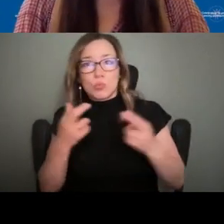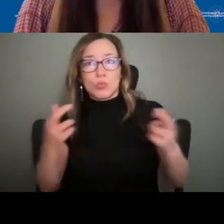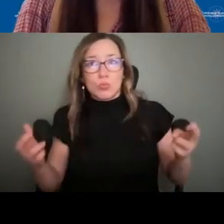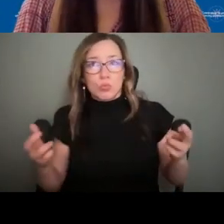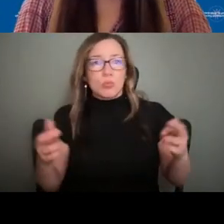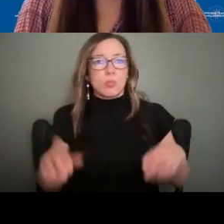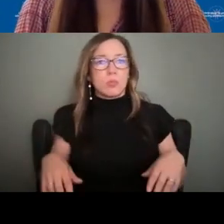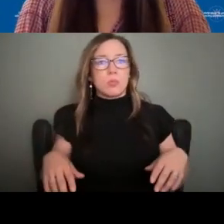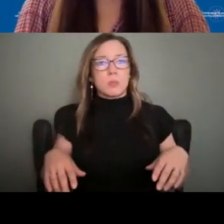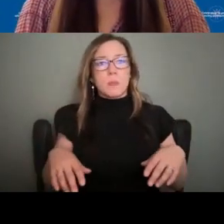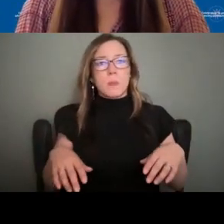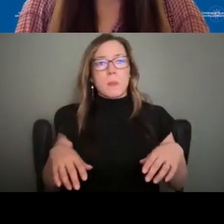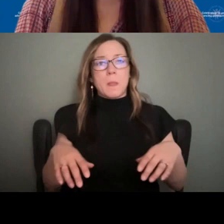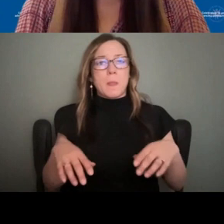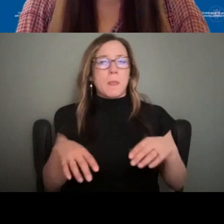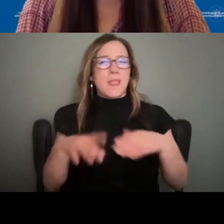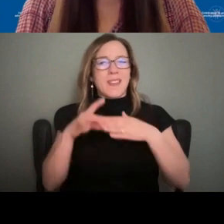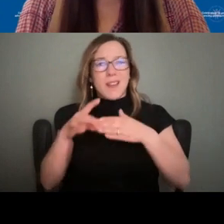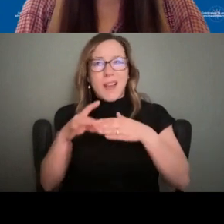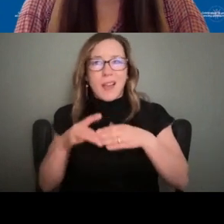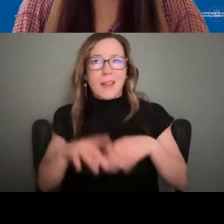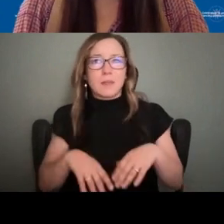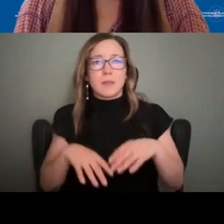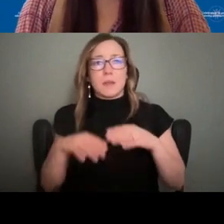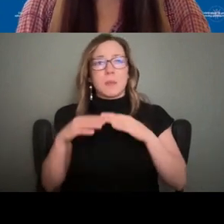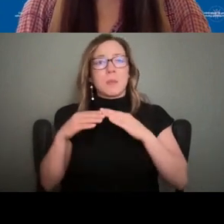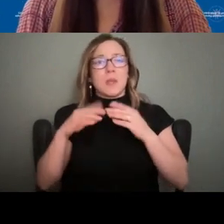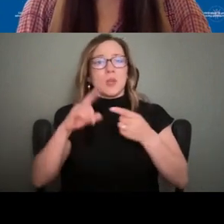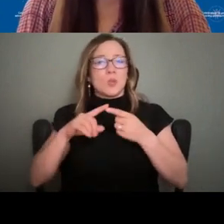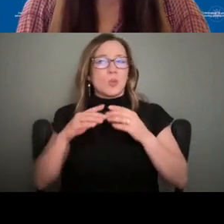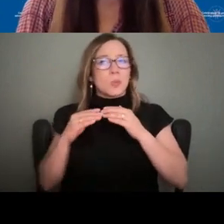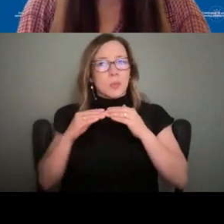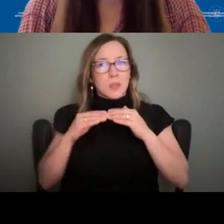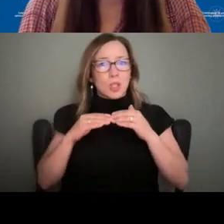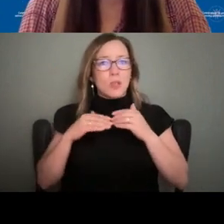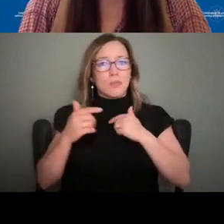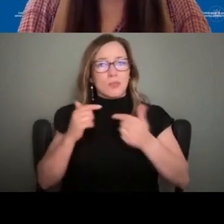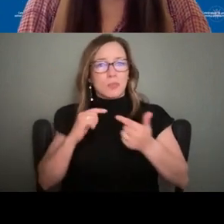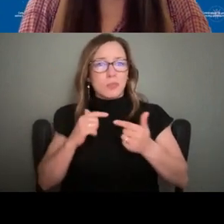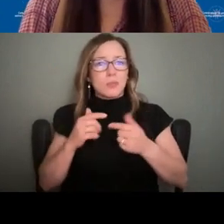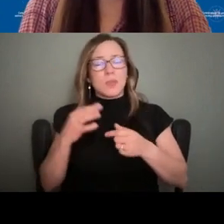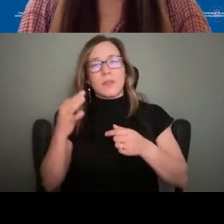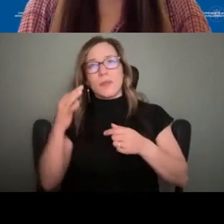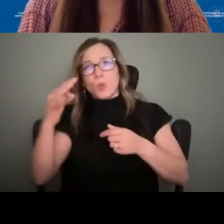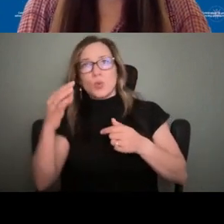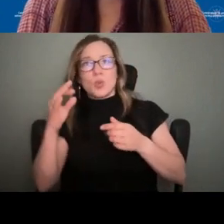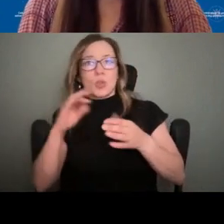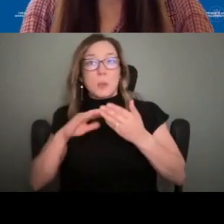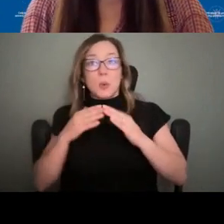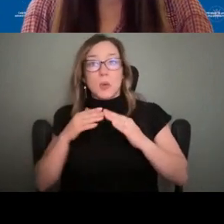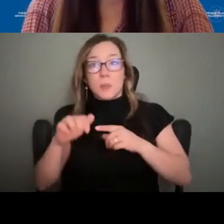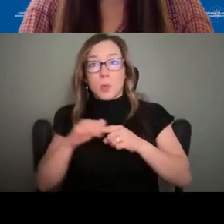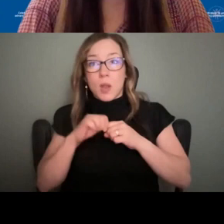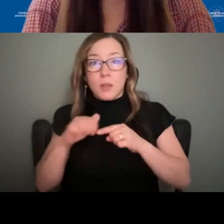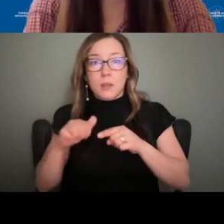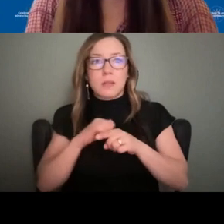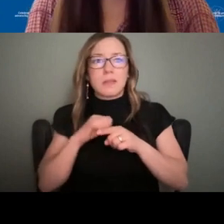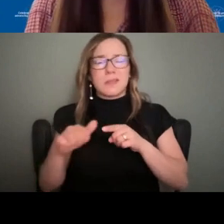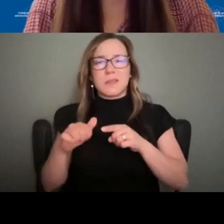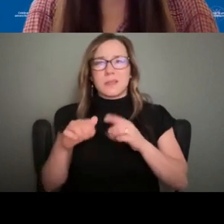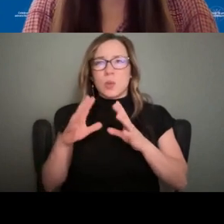topical guides, peer-to-peer exchanges, future communities of practice, and